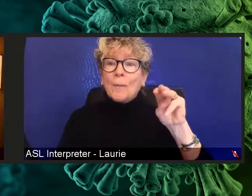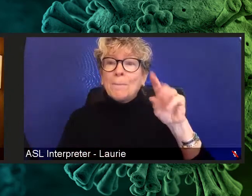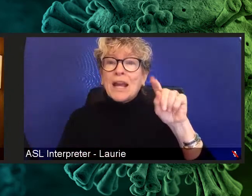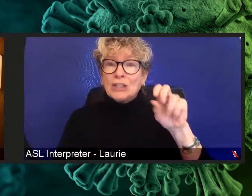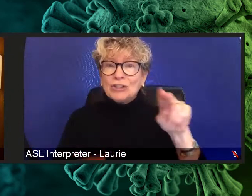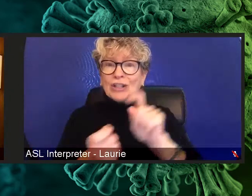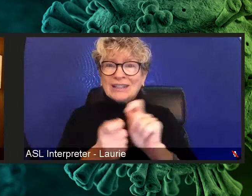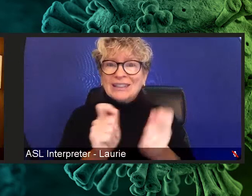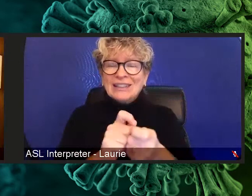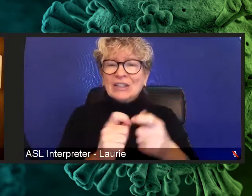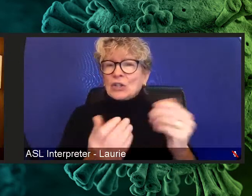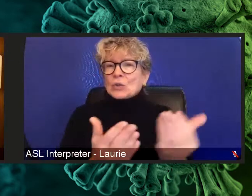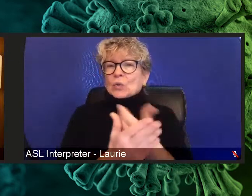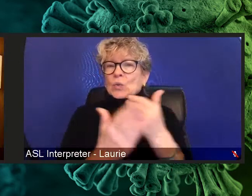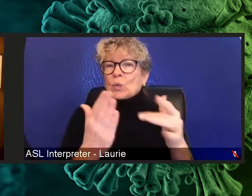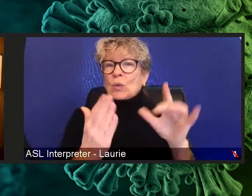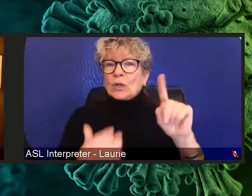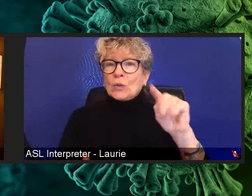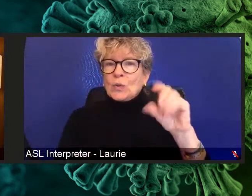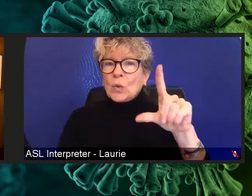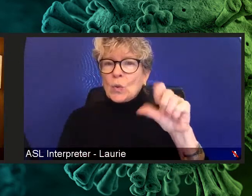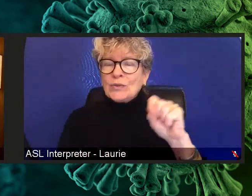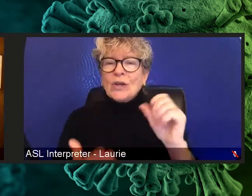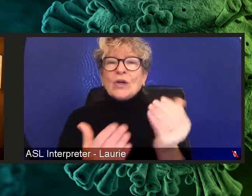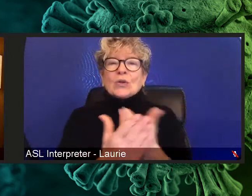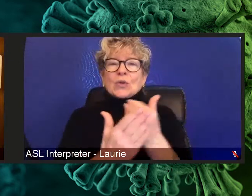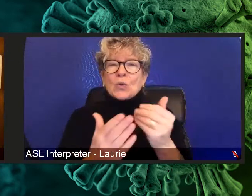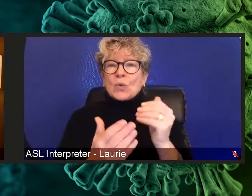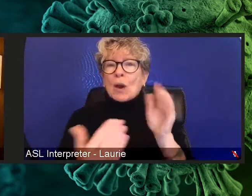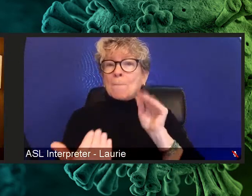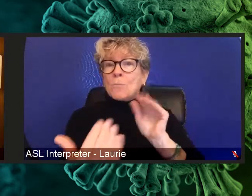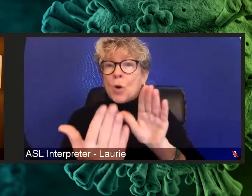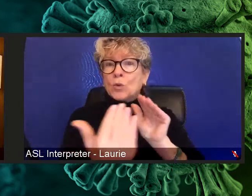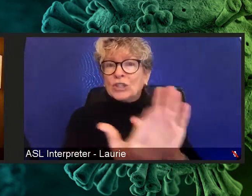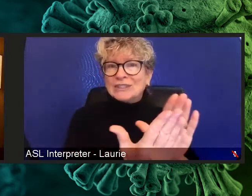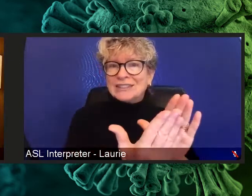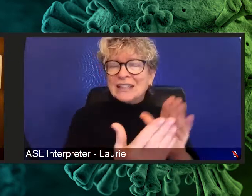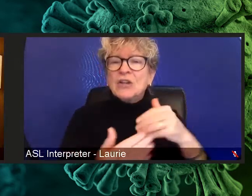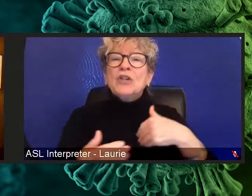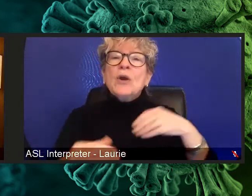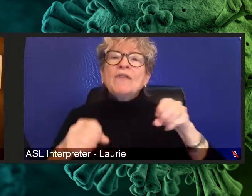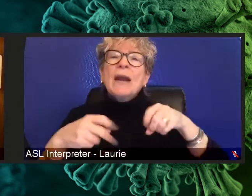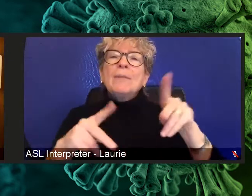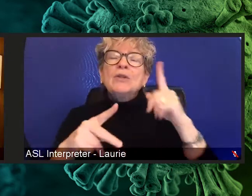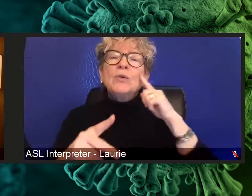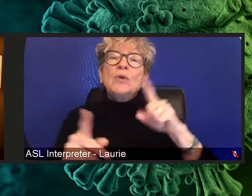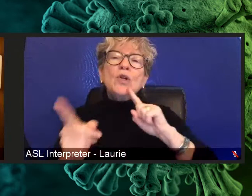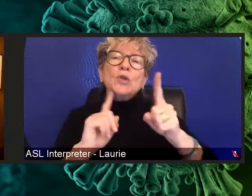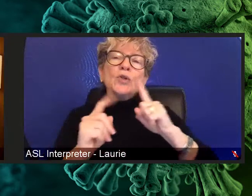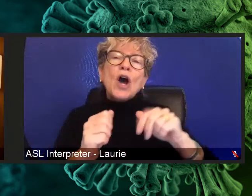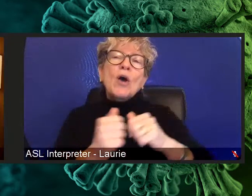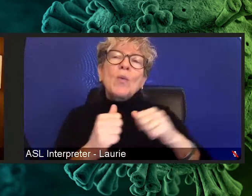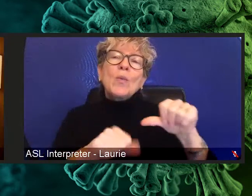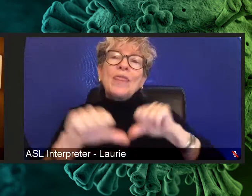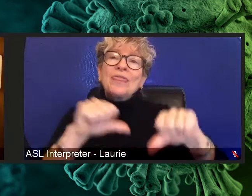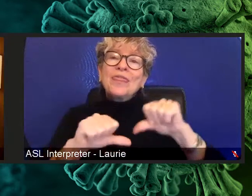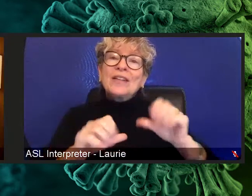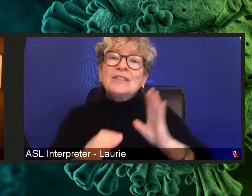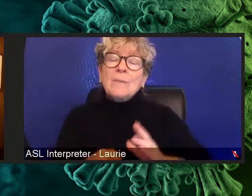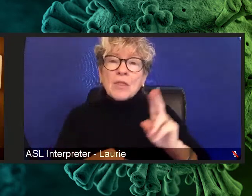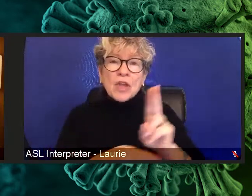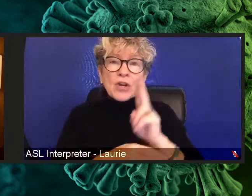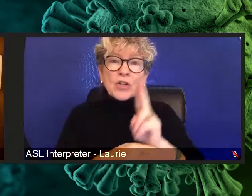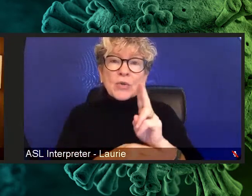and approaches. And so you're going to have a chance to talk to some of the scientists who are on the front line of using some of the